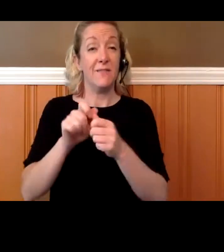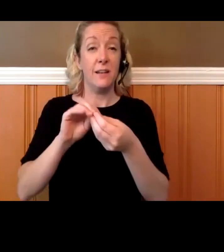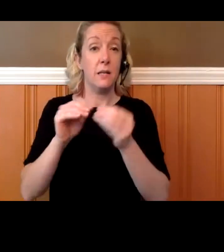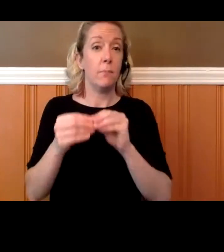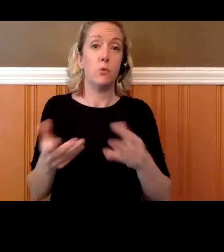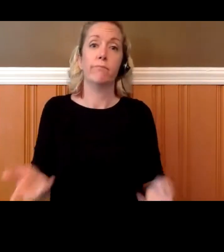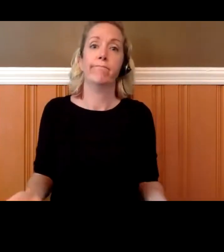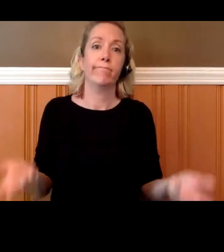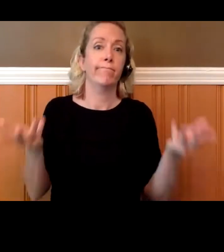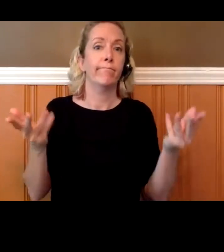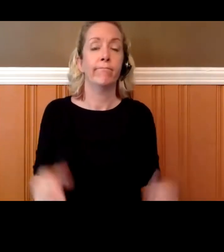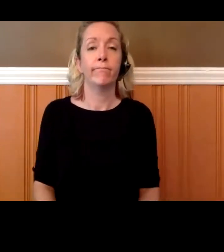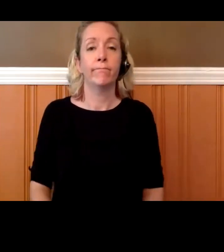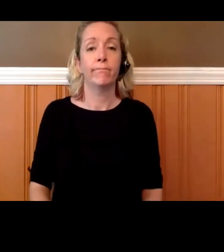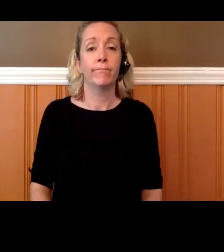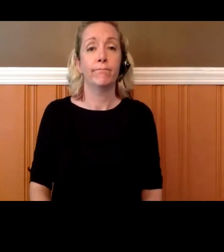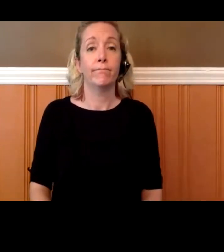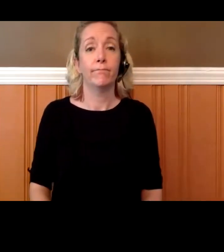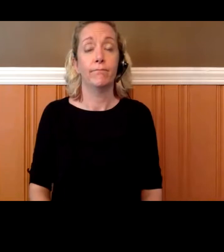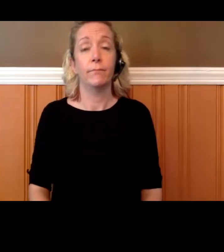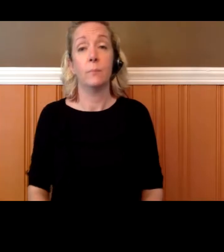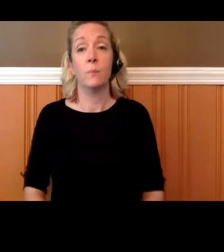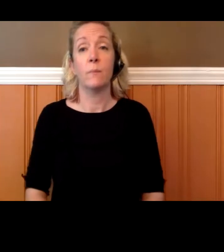out. Does that answer?